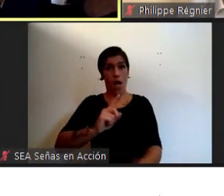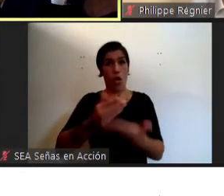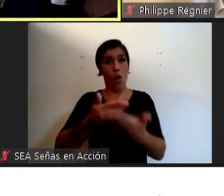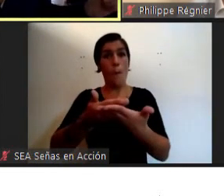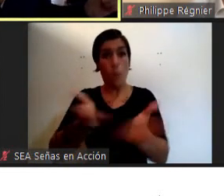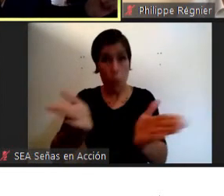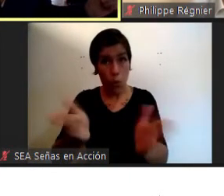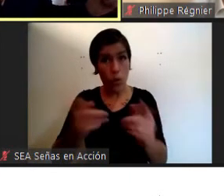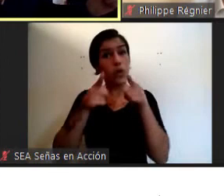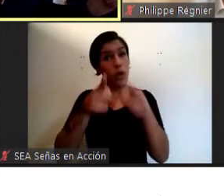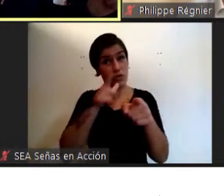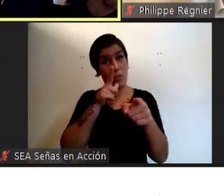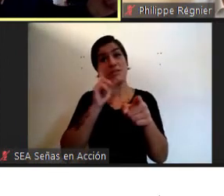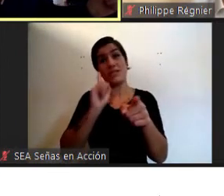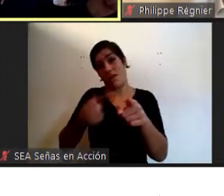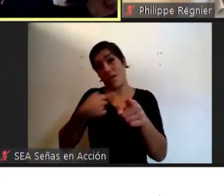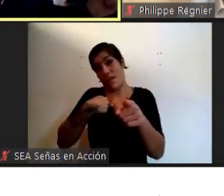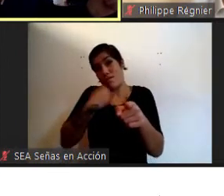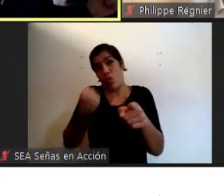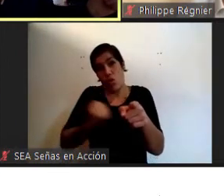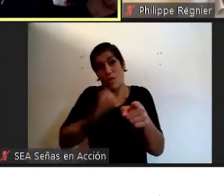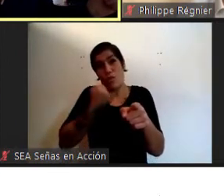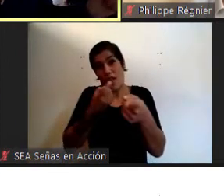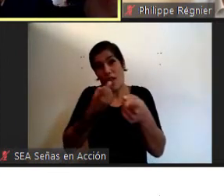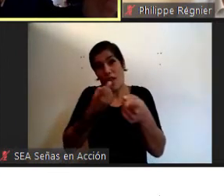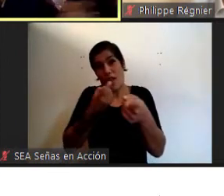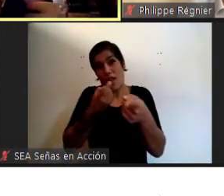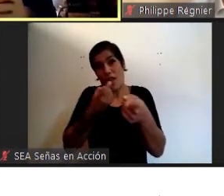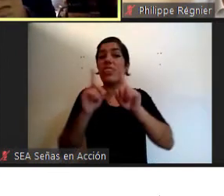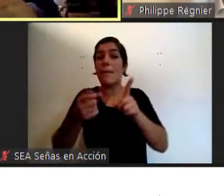good as some sort of